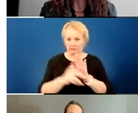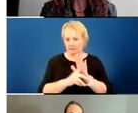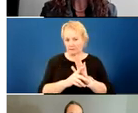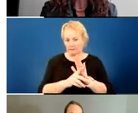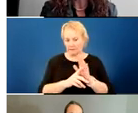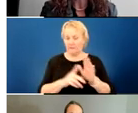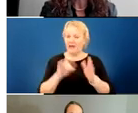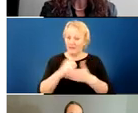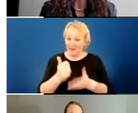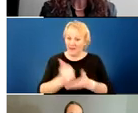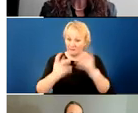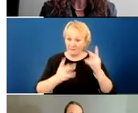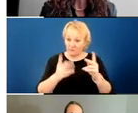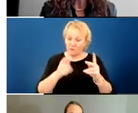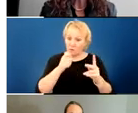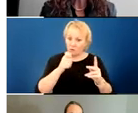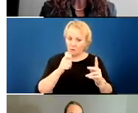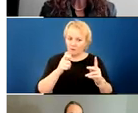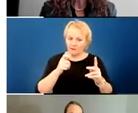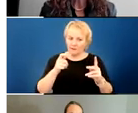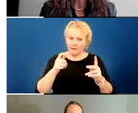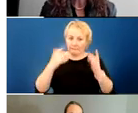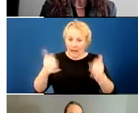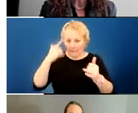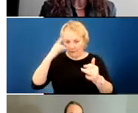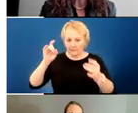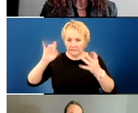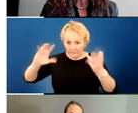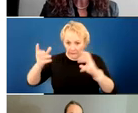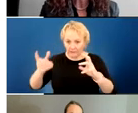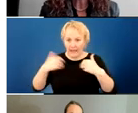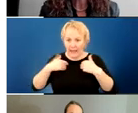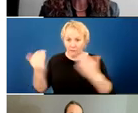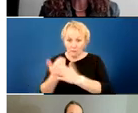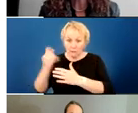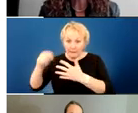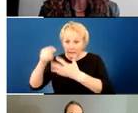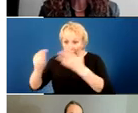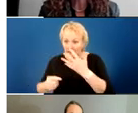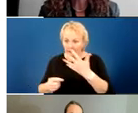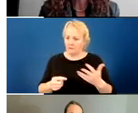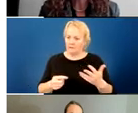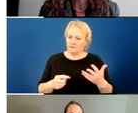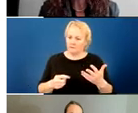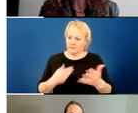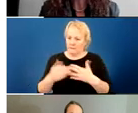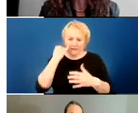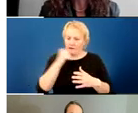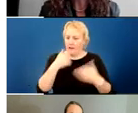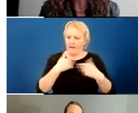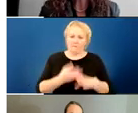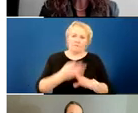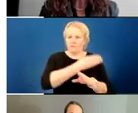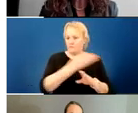helps survivors. Yes, sir. That, hello? You know, when I was visiting Ron, one of the